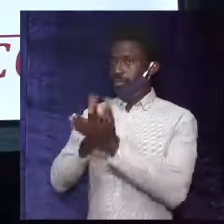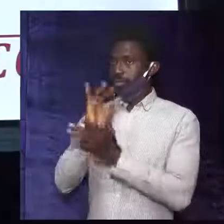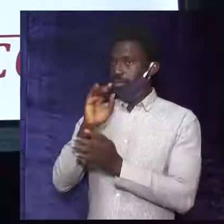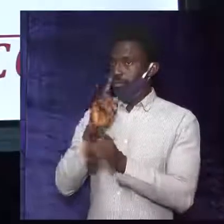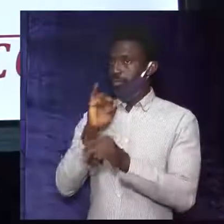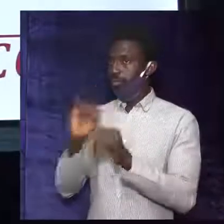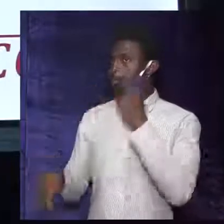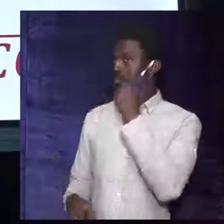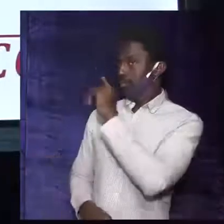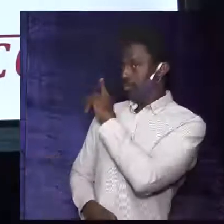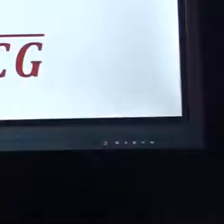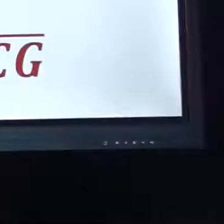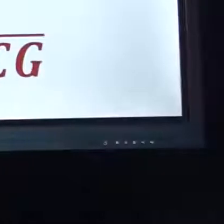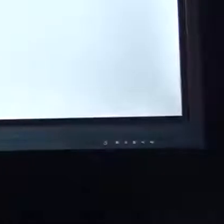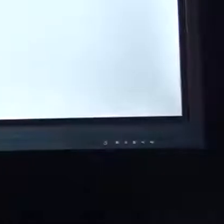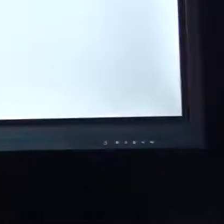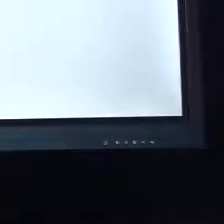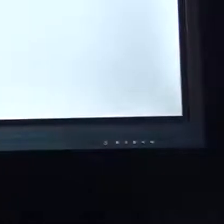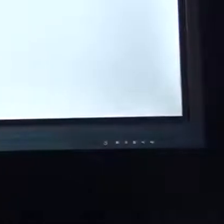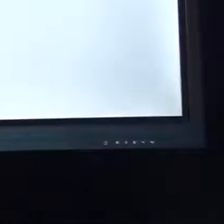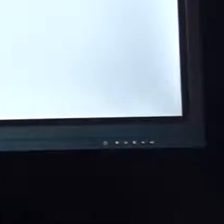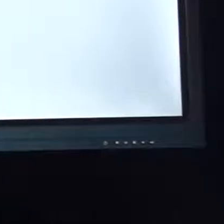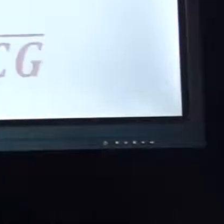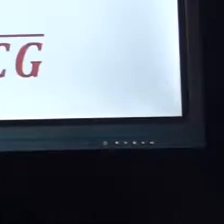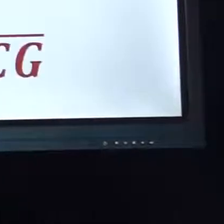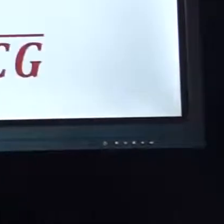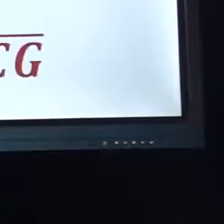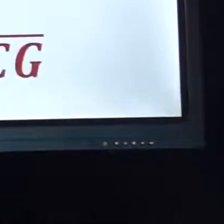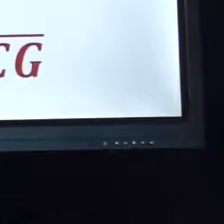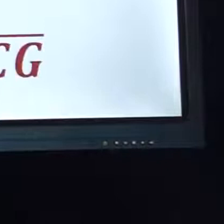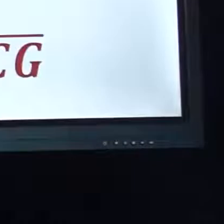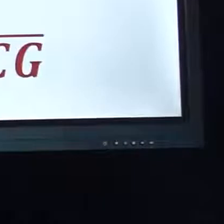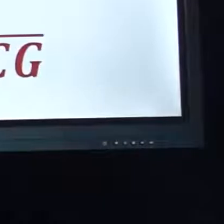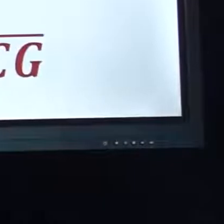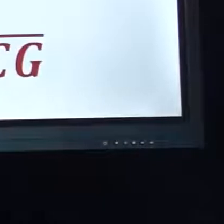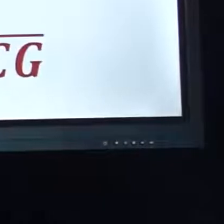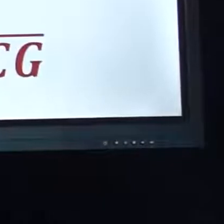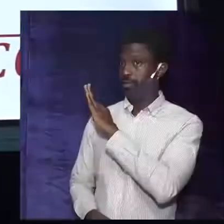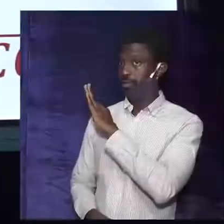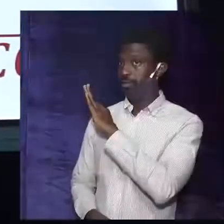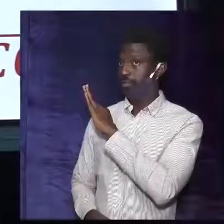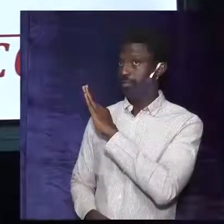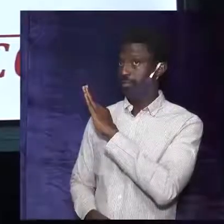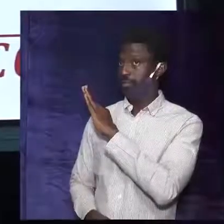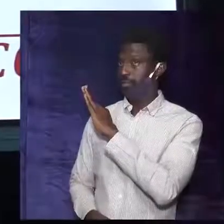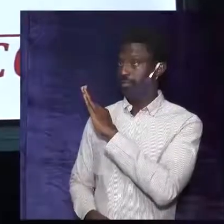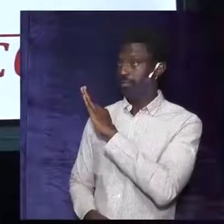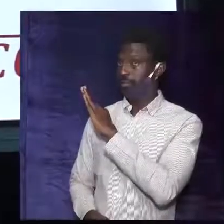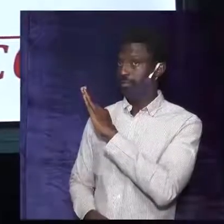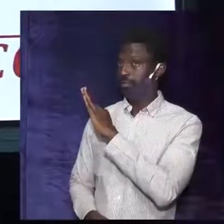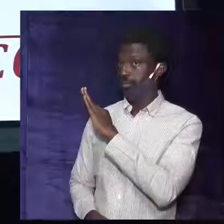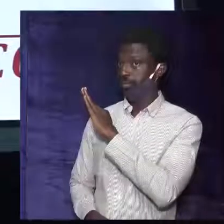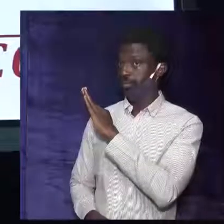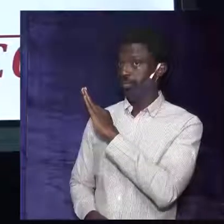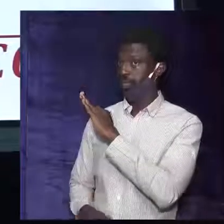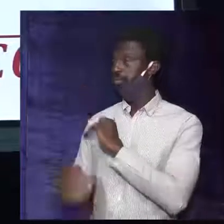The correct answer to that is AE is vertical here. BF is vertical, as this one is coming